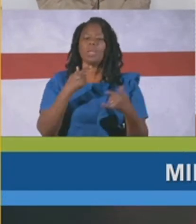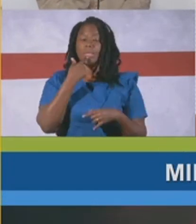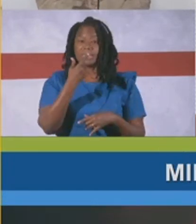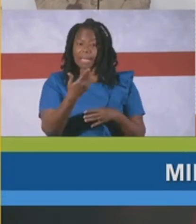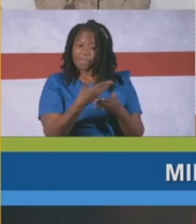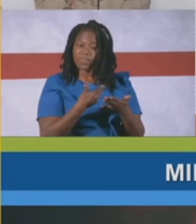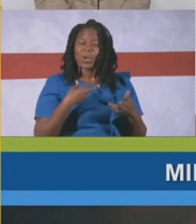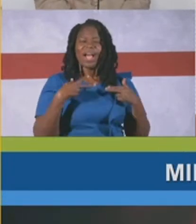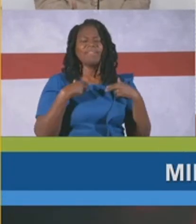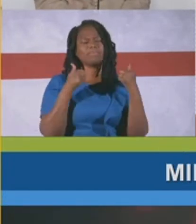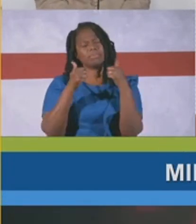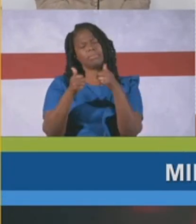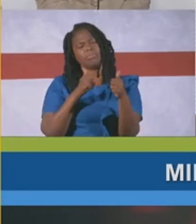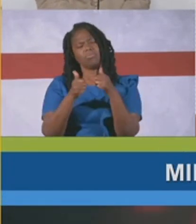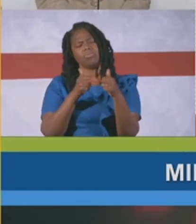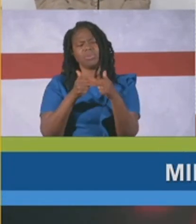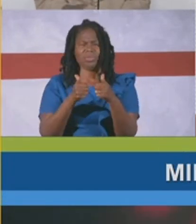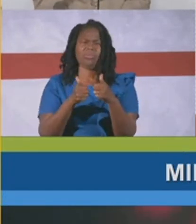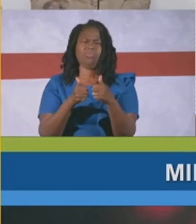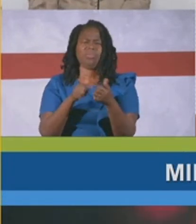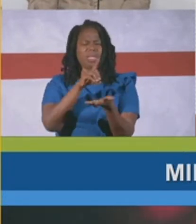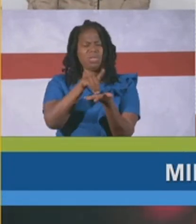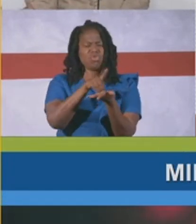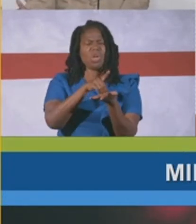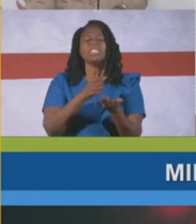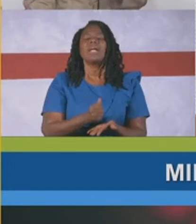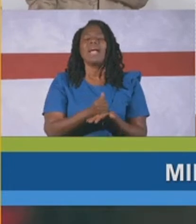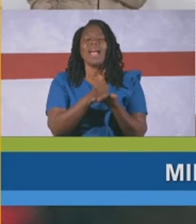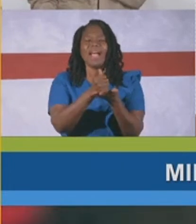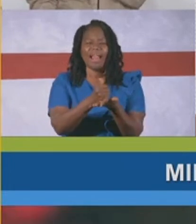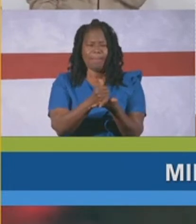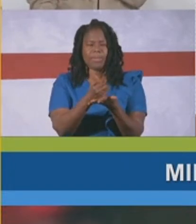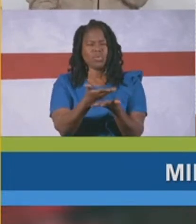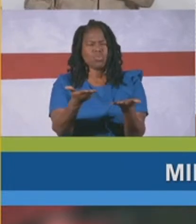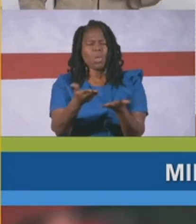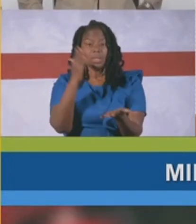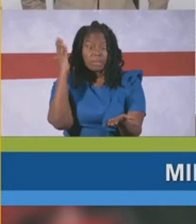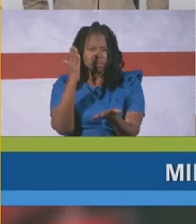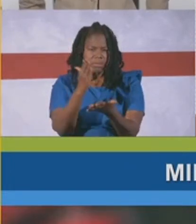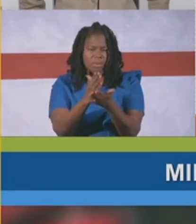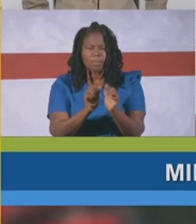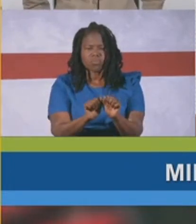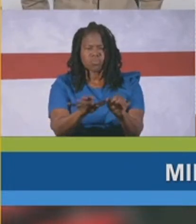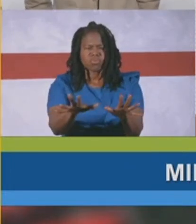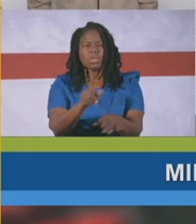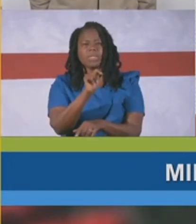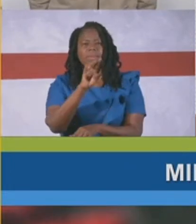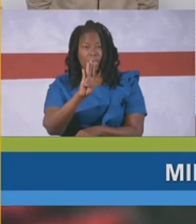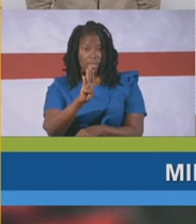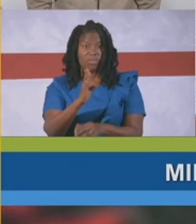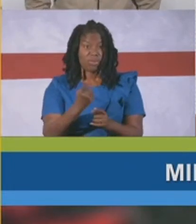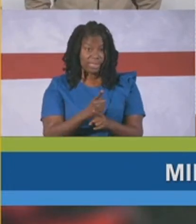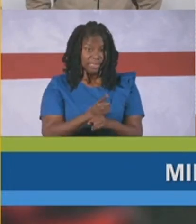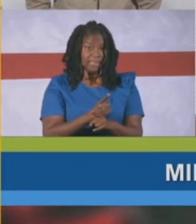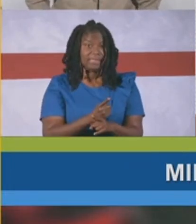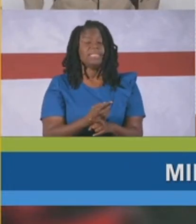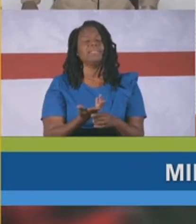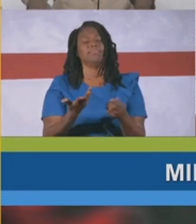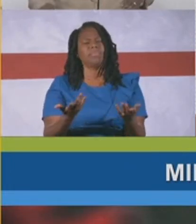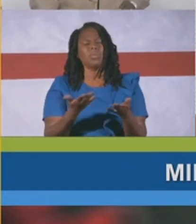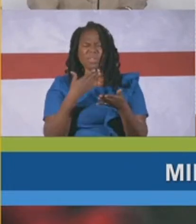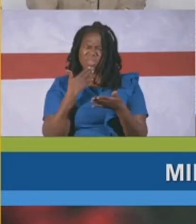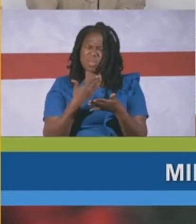TB. And we can also use vaccination to help prevent us from getting TB. Medications, as we know, that are